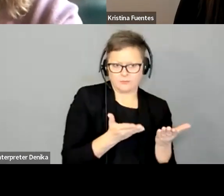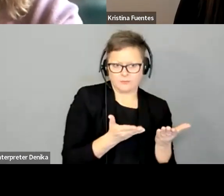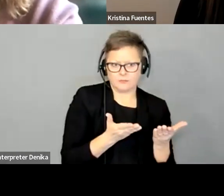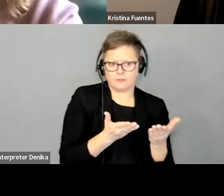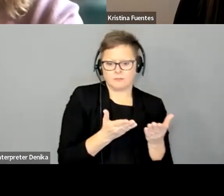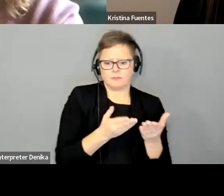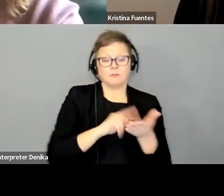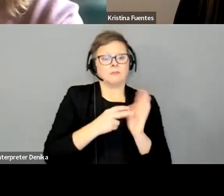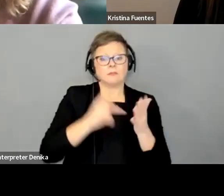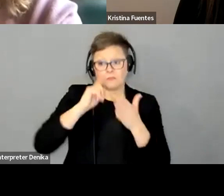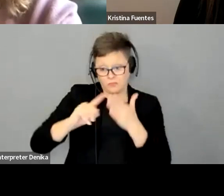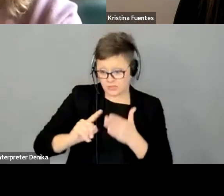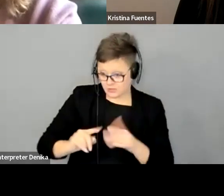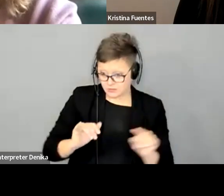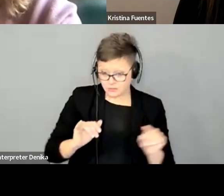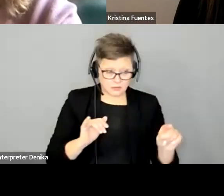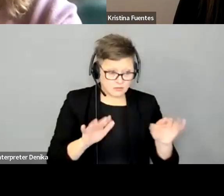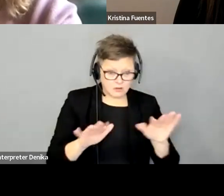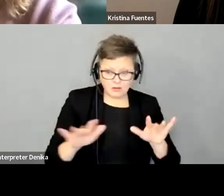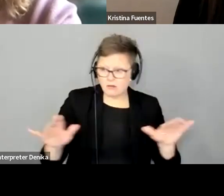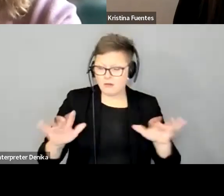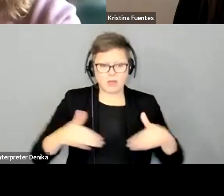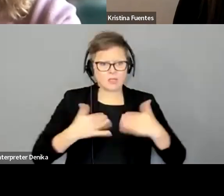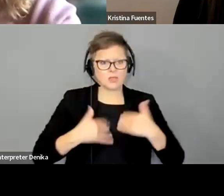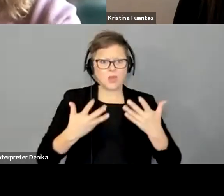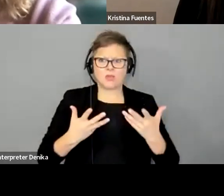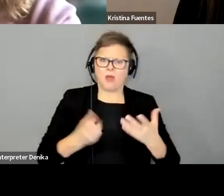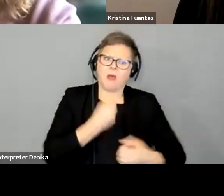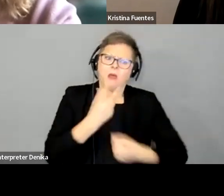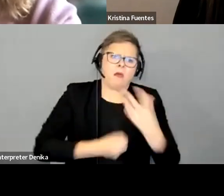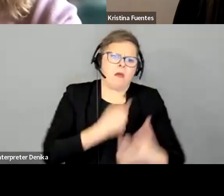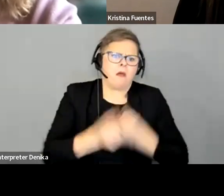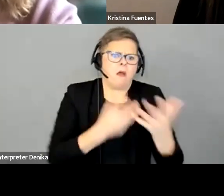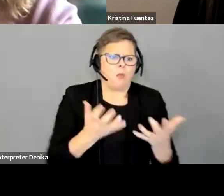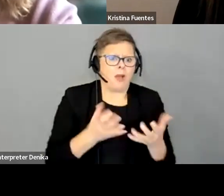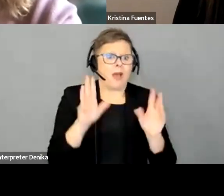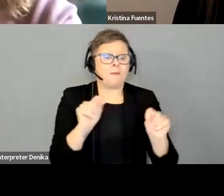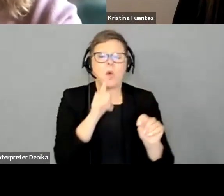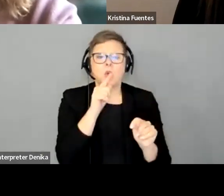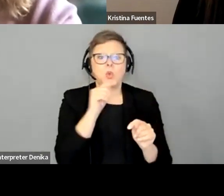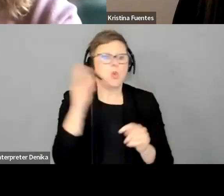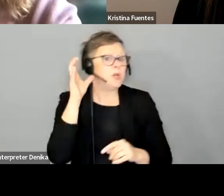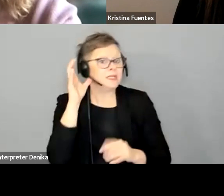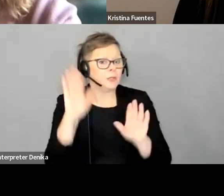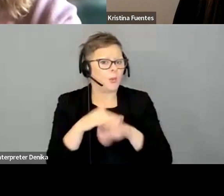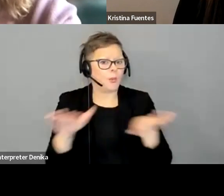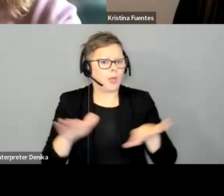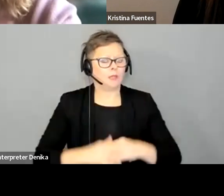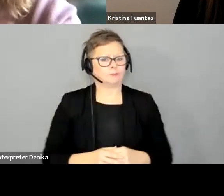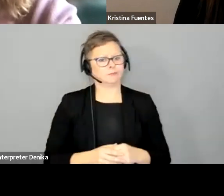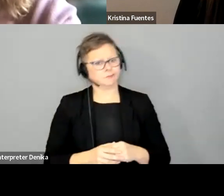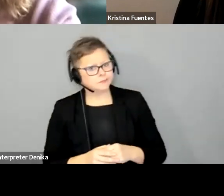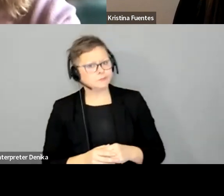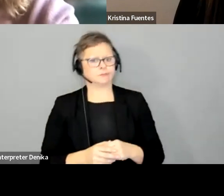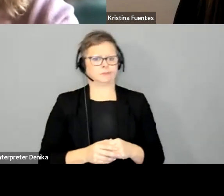so much to say, and they're concerned that they have no one who wants to listen. So certainly I think